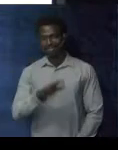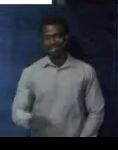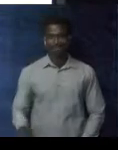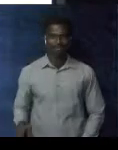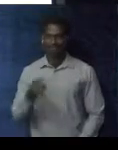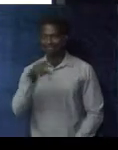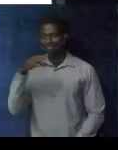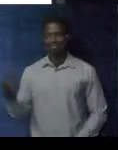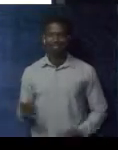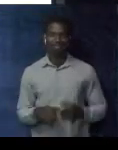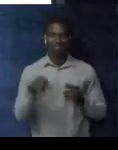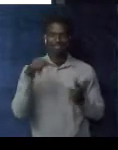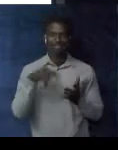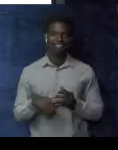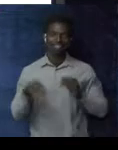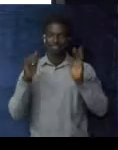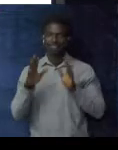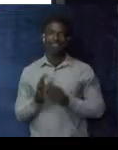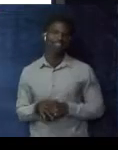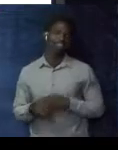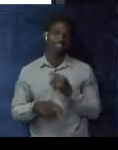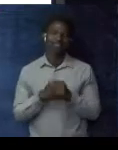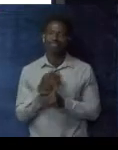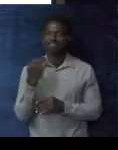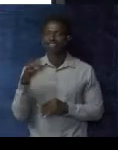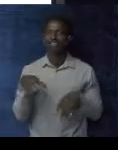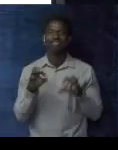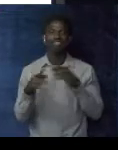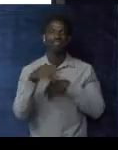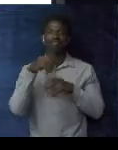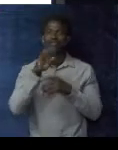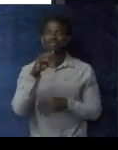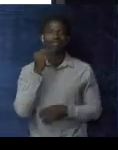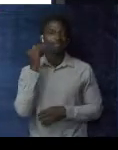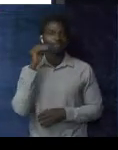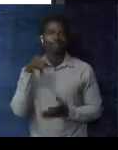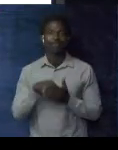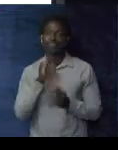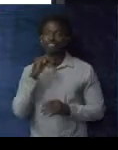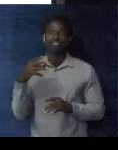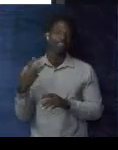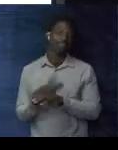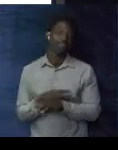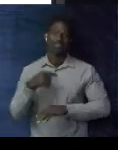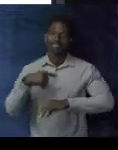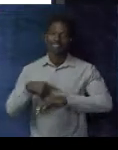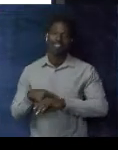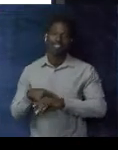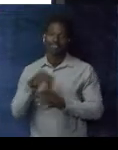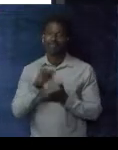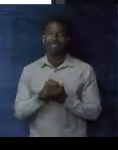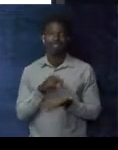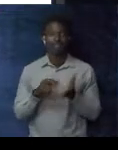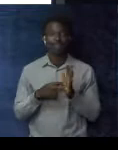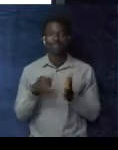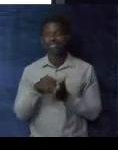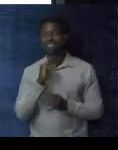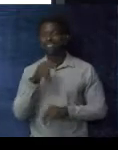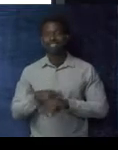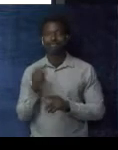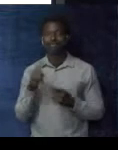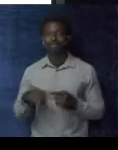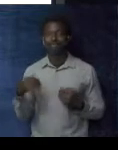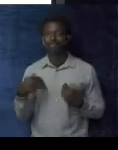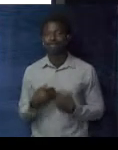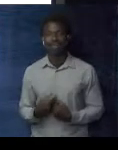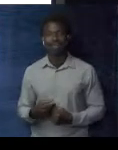Hello pupils, you are welcome to this wonderful edition of the classroom in your home. It is mathematics time, and that